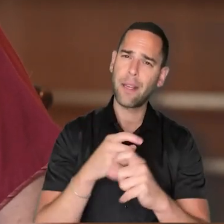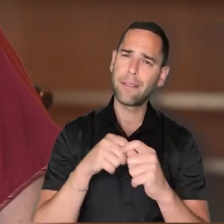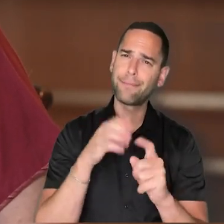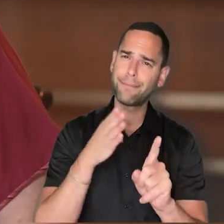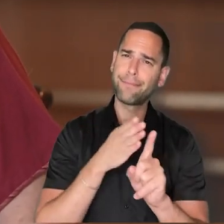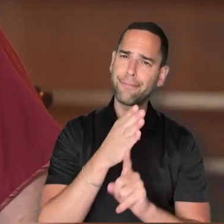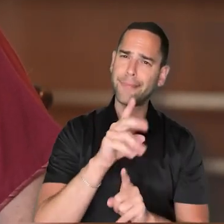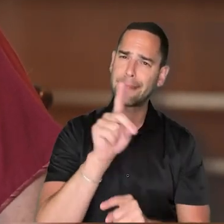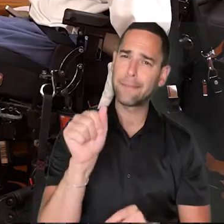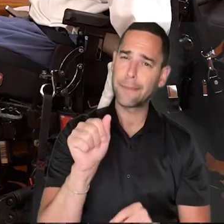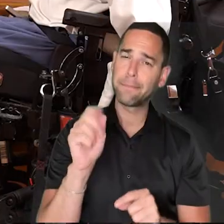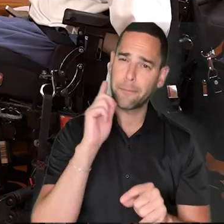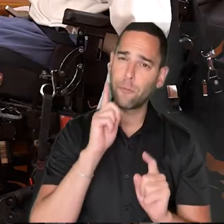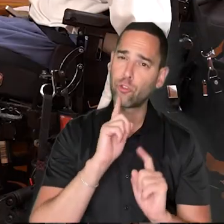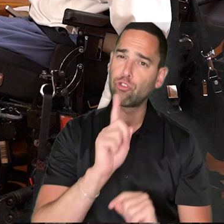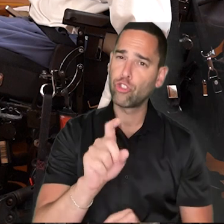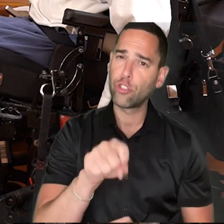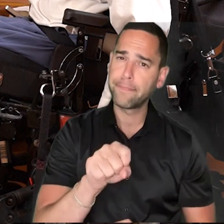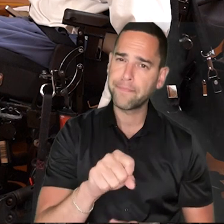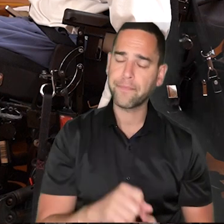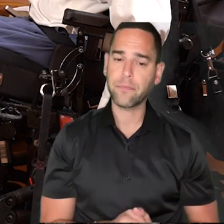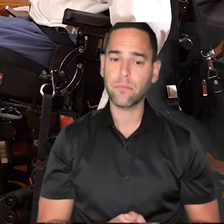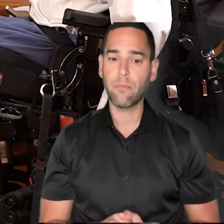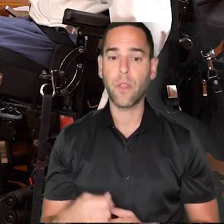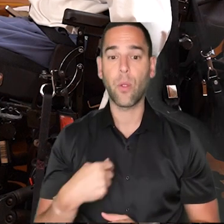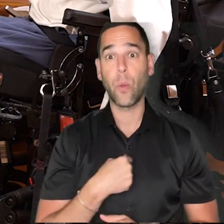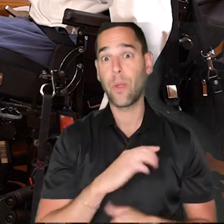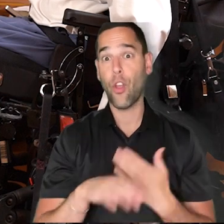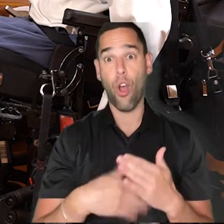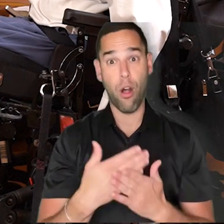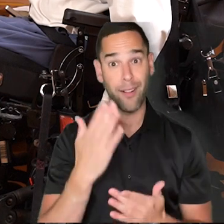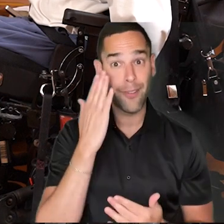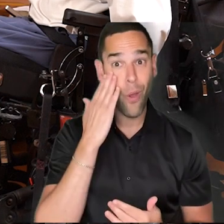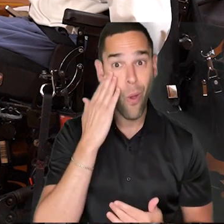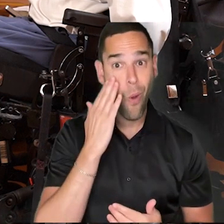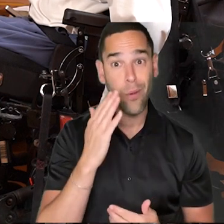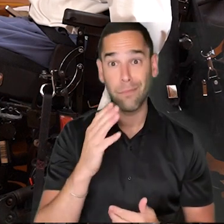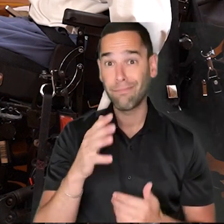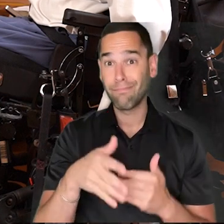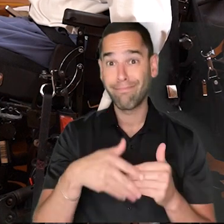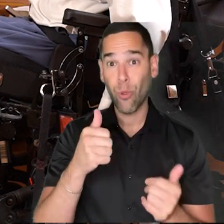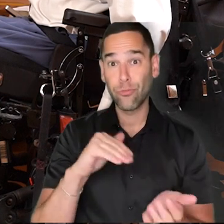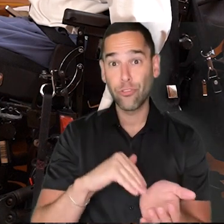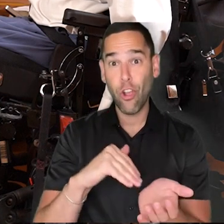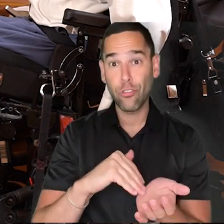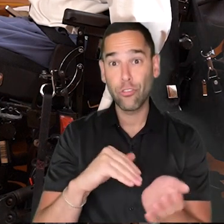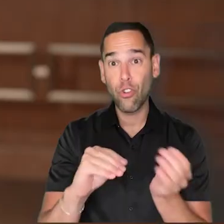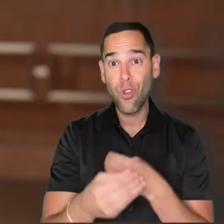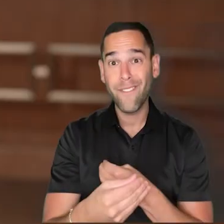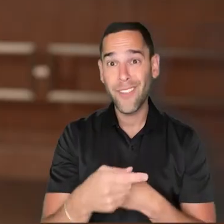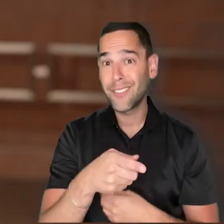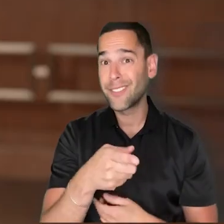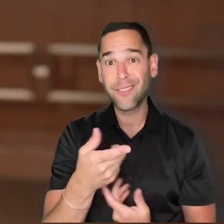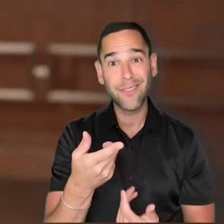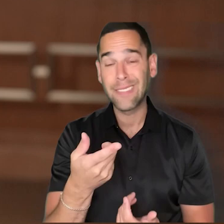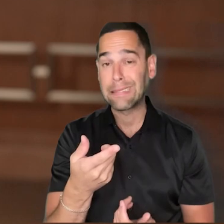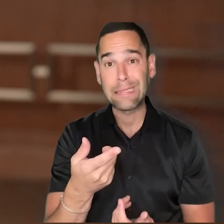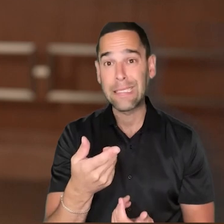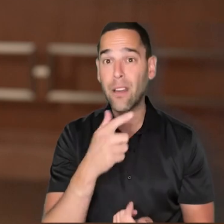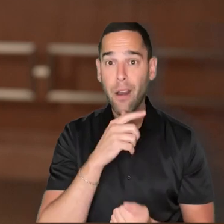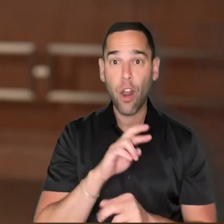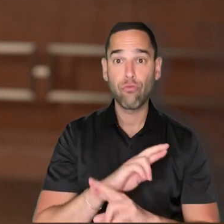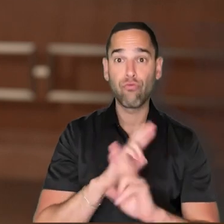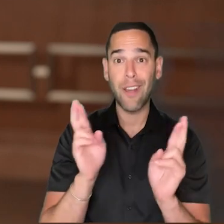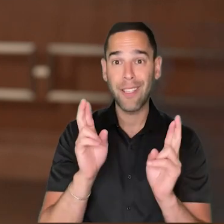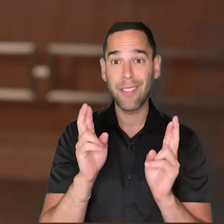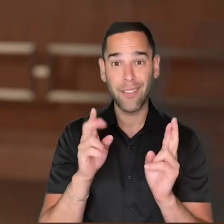complicated issue in the area of disability. I think, as we all know, most doctor's offices are not equipped to be able to